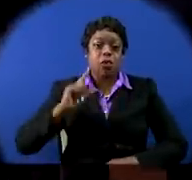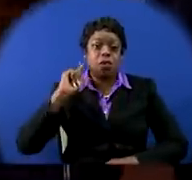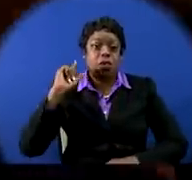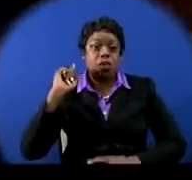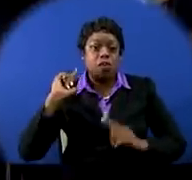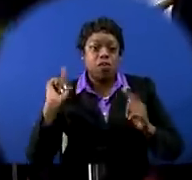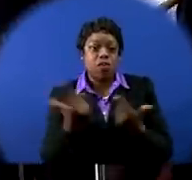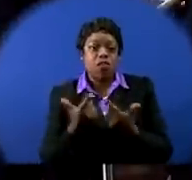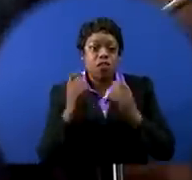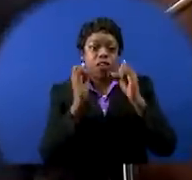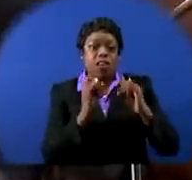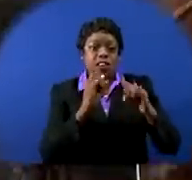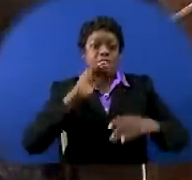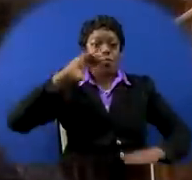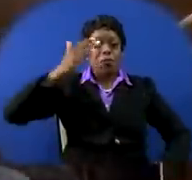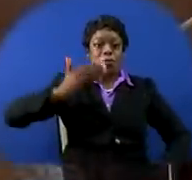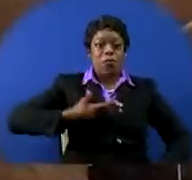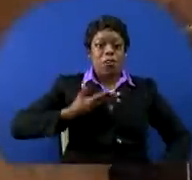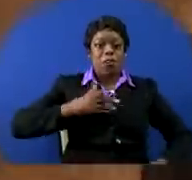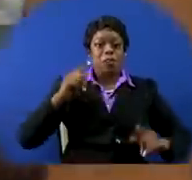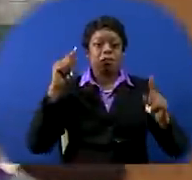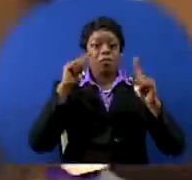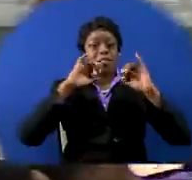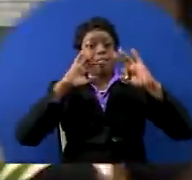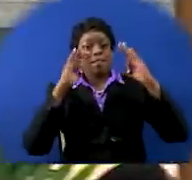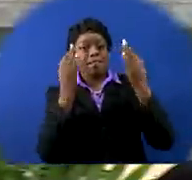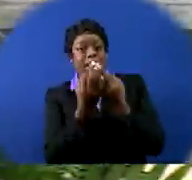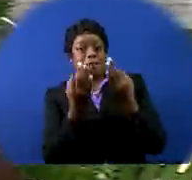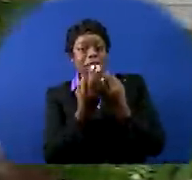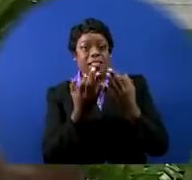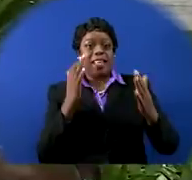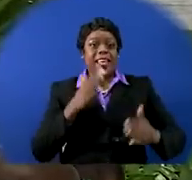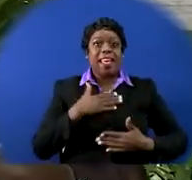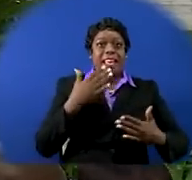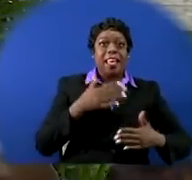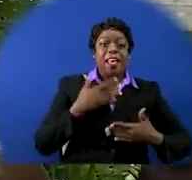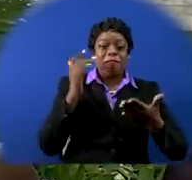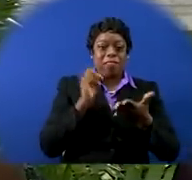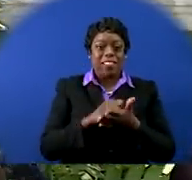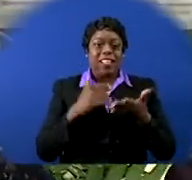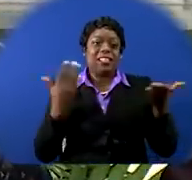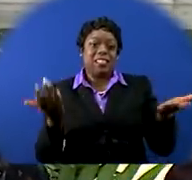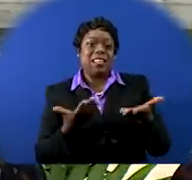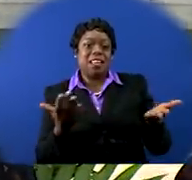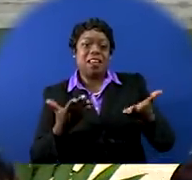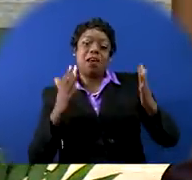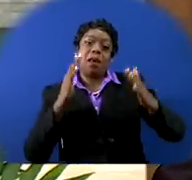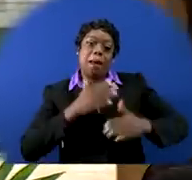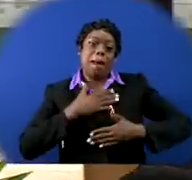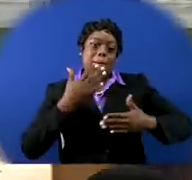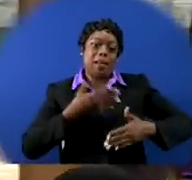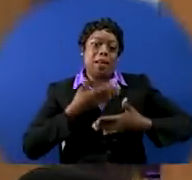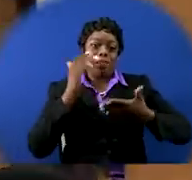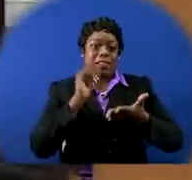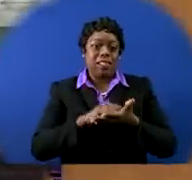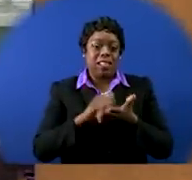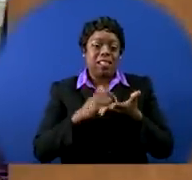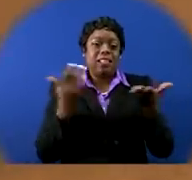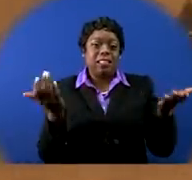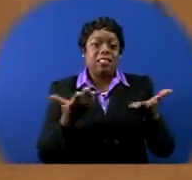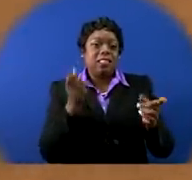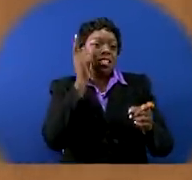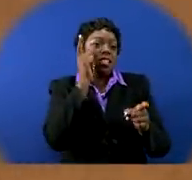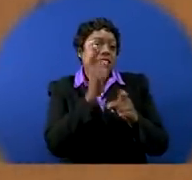of you. Welcome to the family, brothers. Glad you're here. I'm excited about your future. You hear me? Welcome to the family. Sisters,